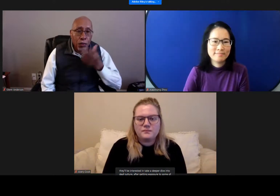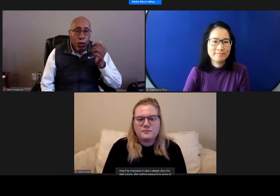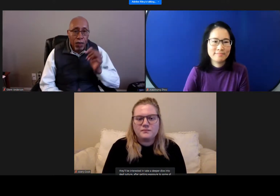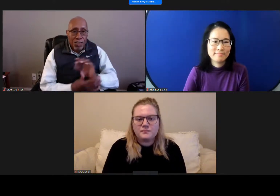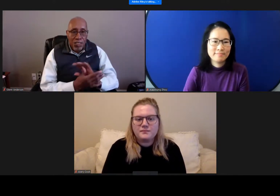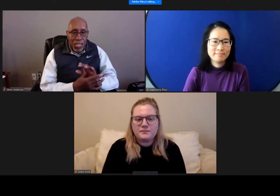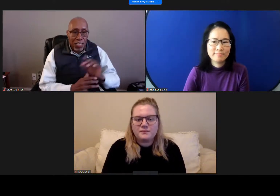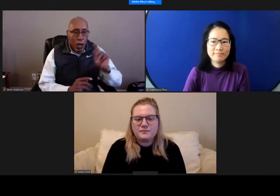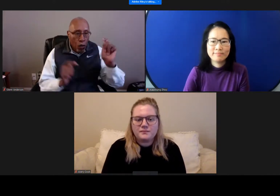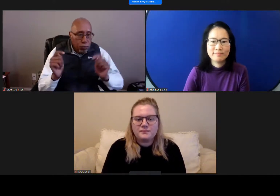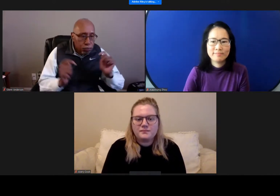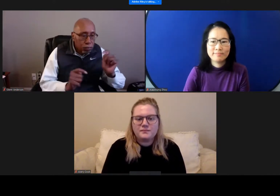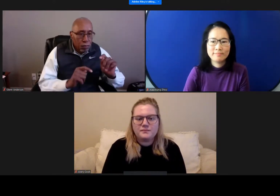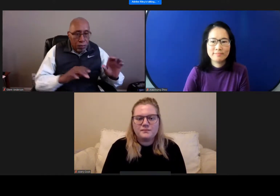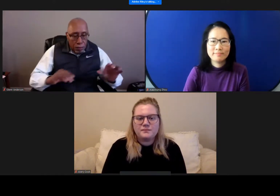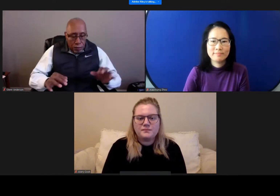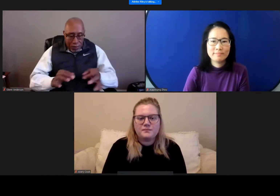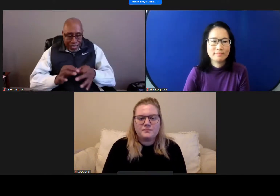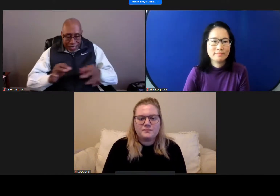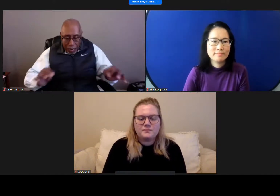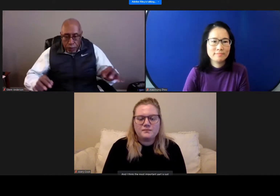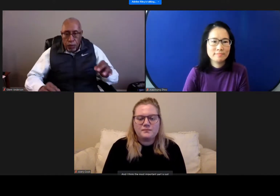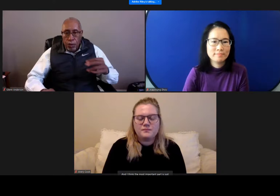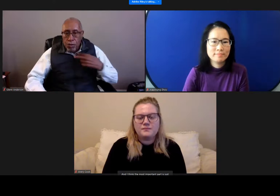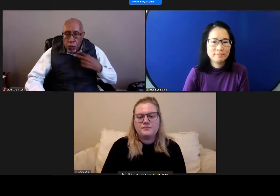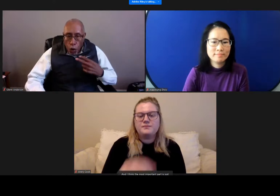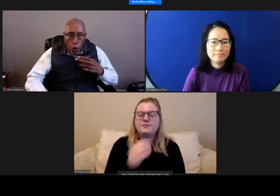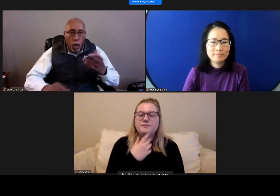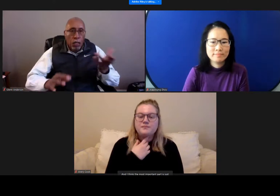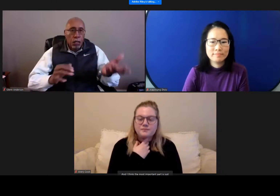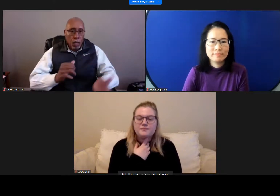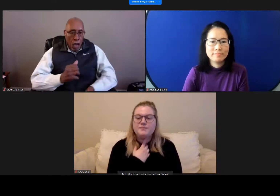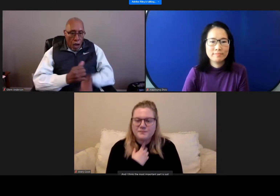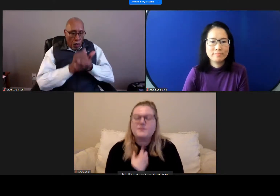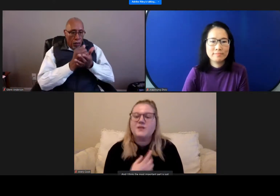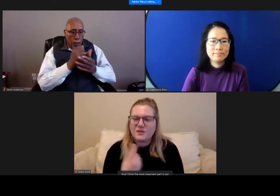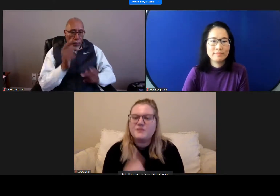And I think the most important part is just making it easy for people to be curious.